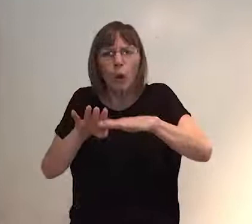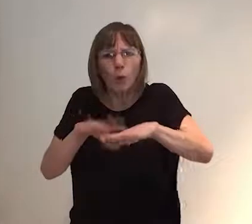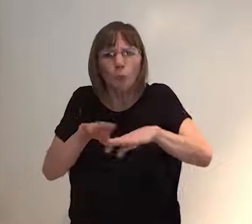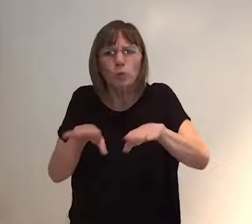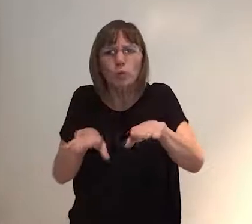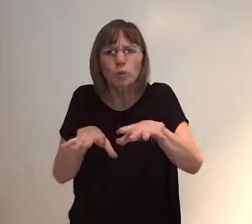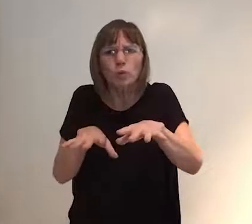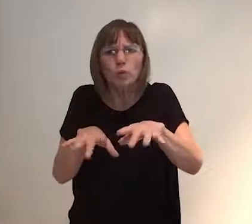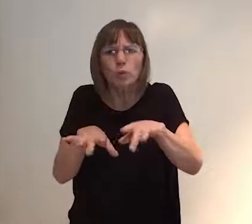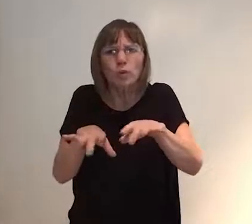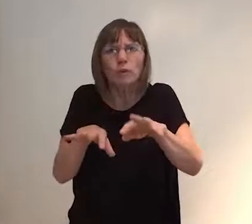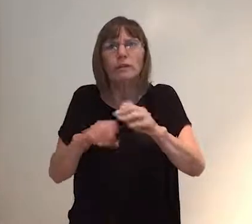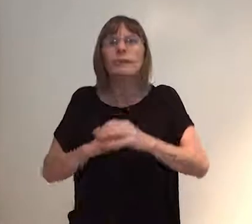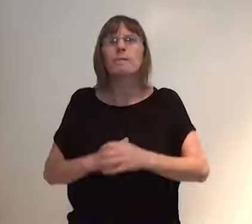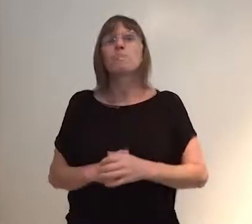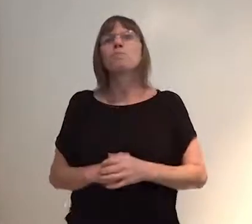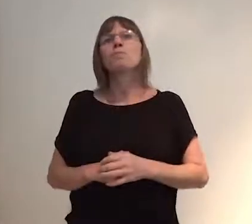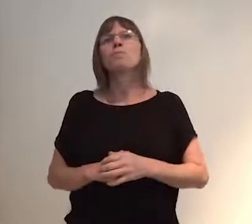toes.